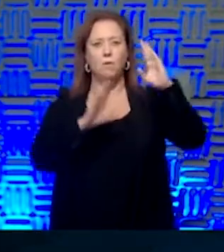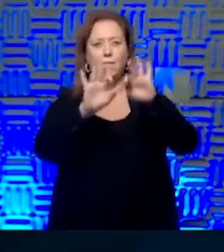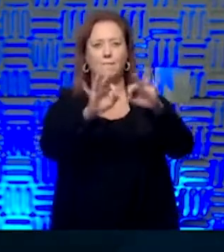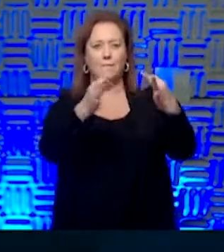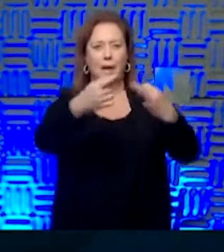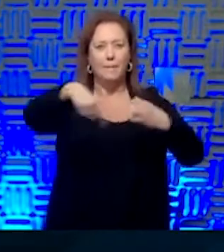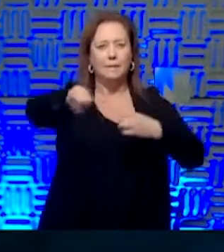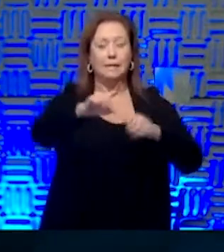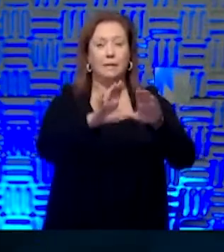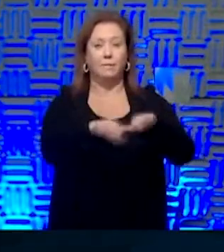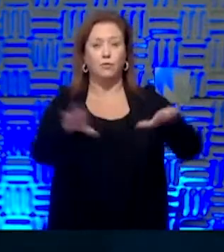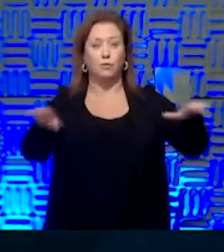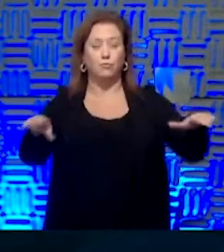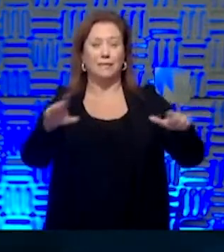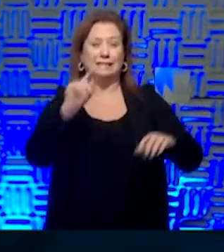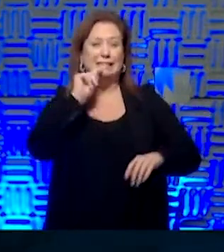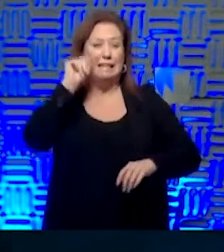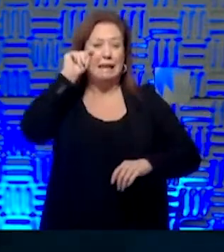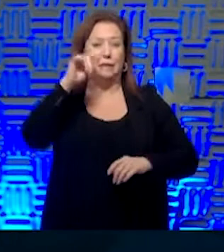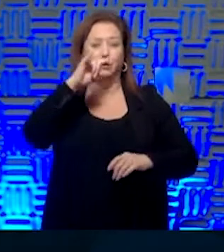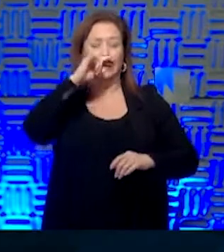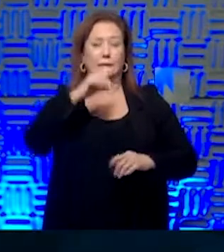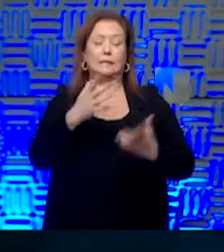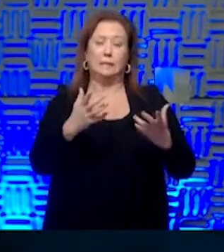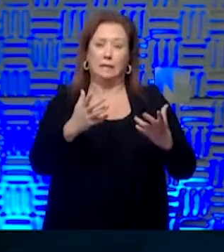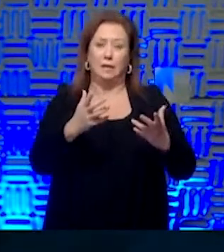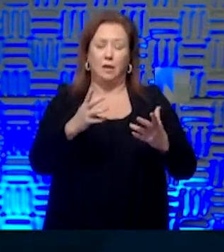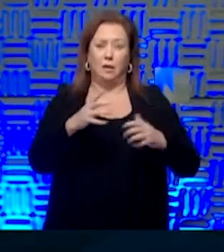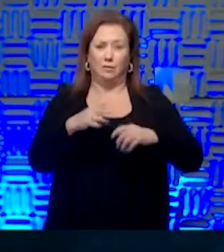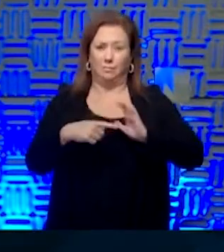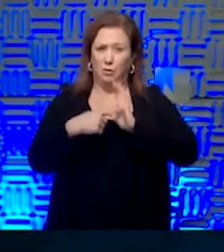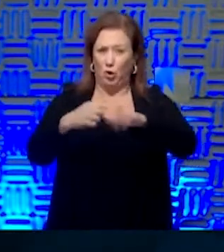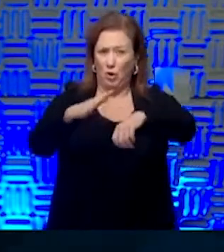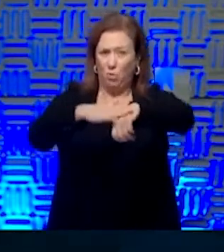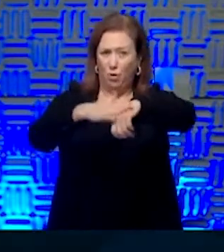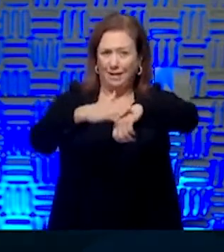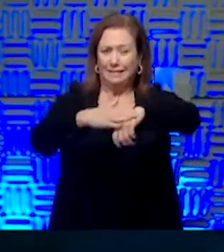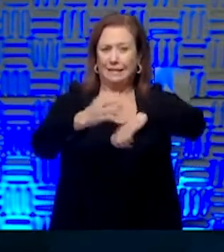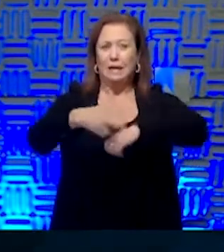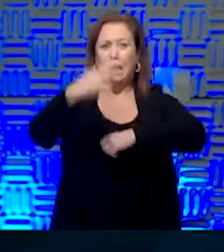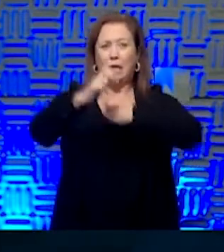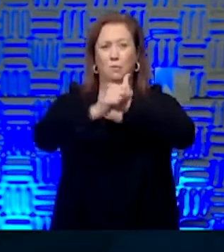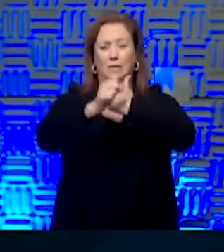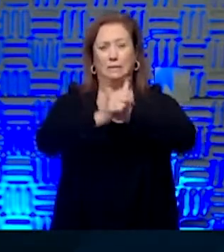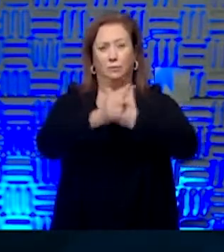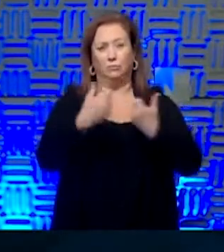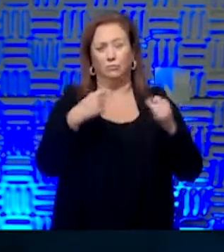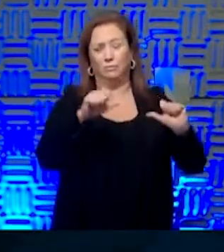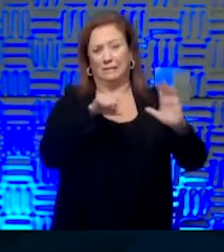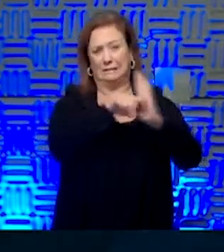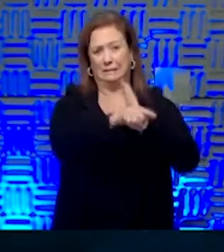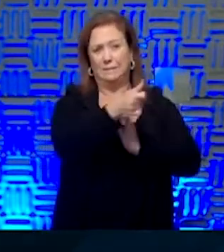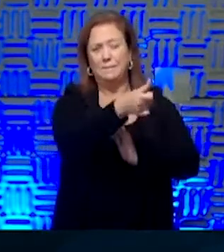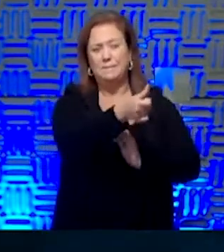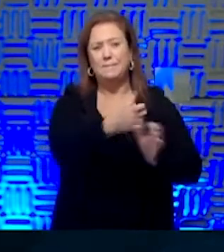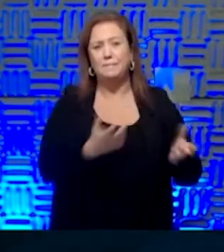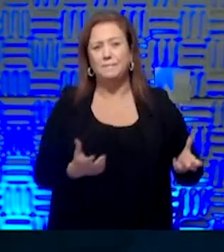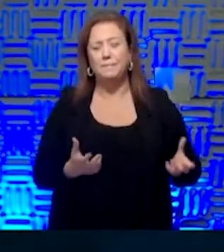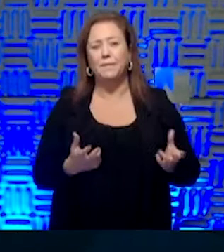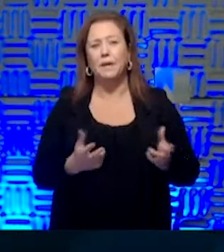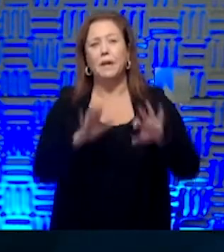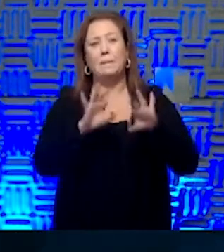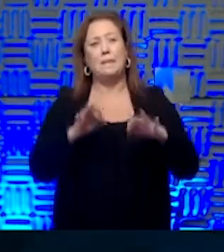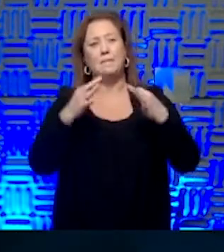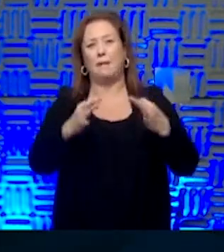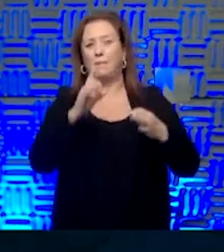with children or adolescents who are showing warning signs that they are at risk for attempting suicide, but the families